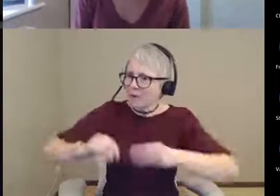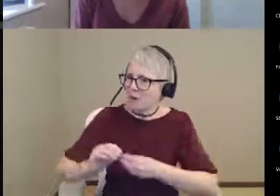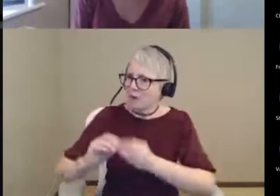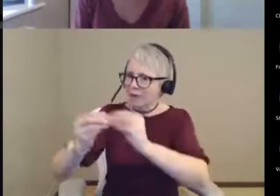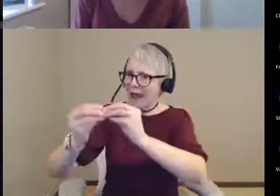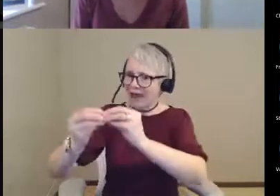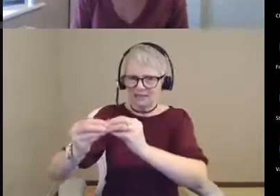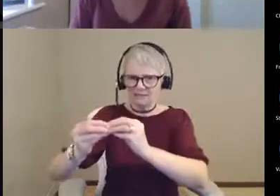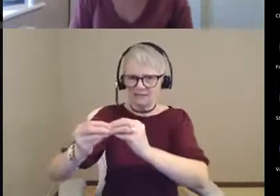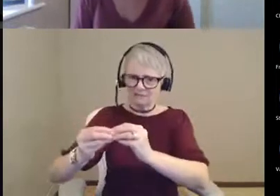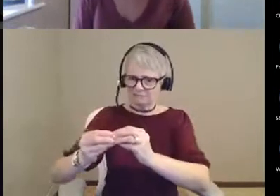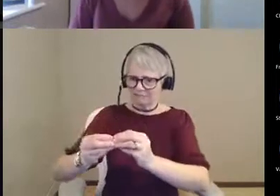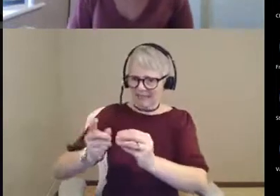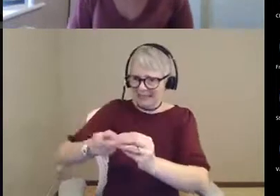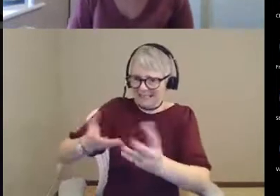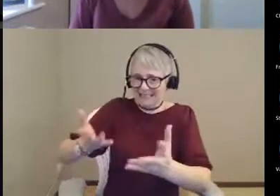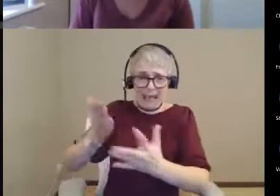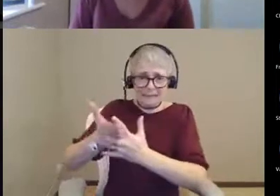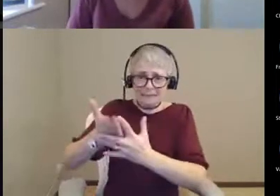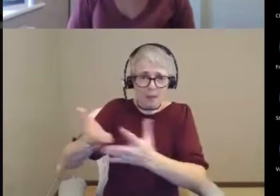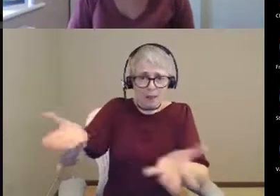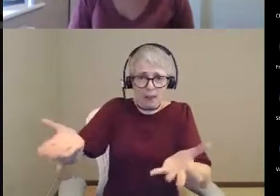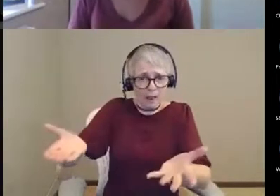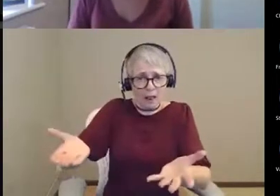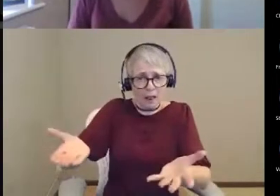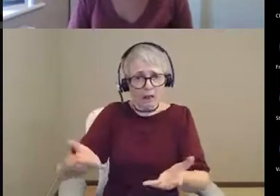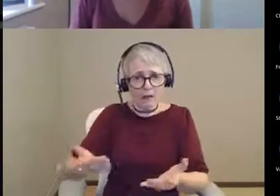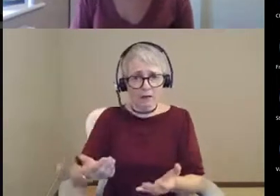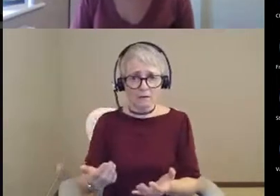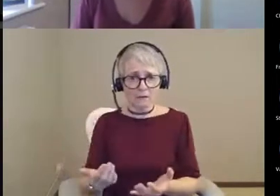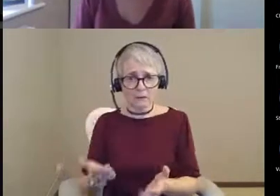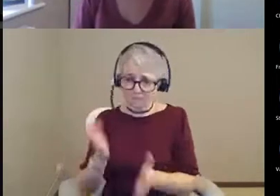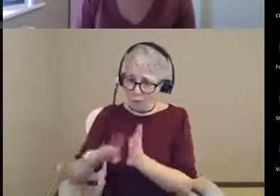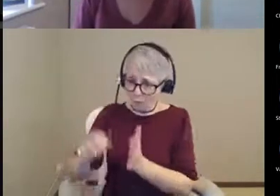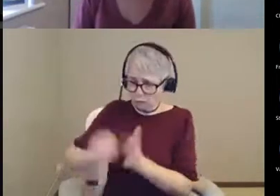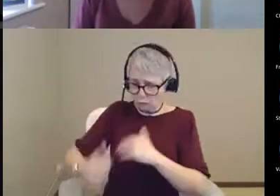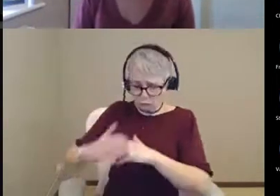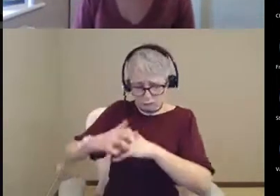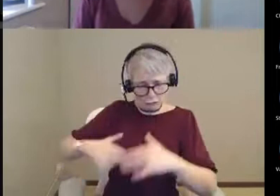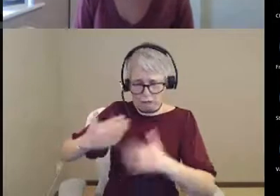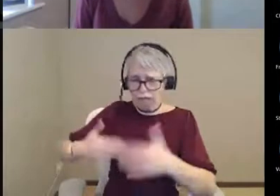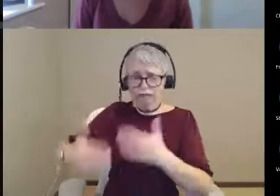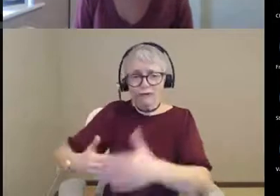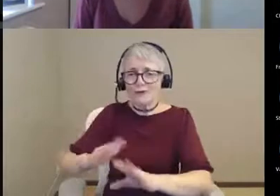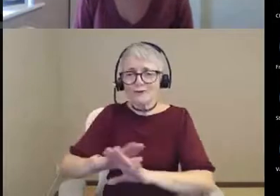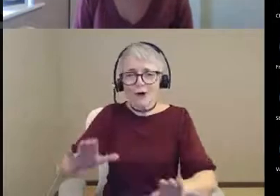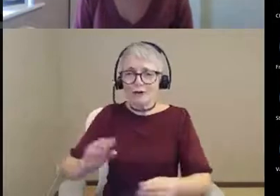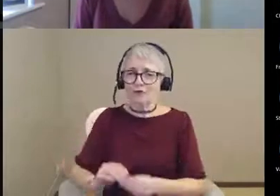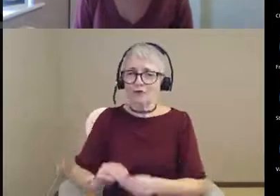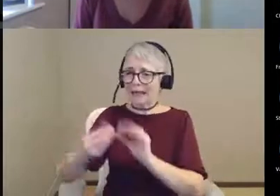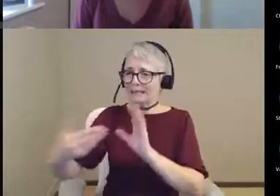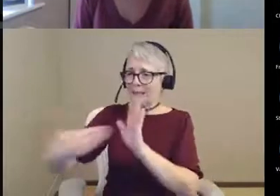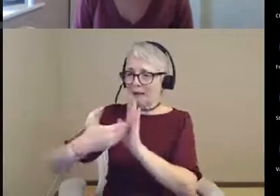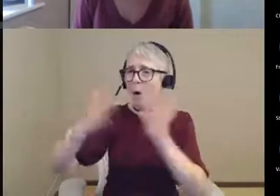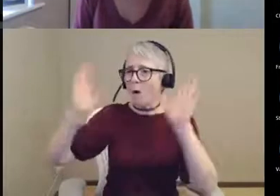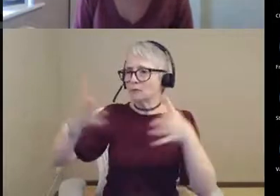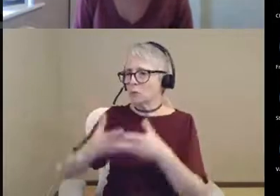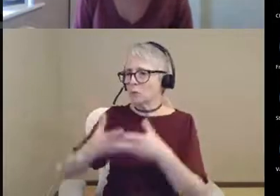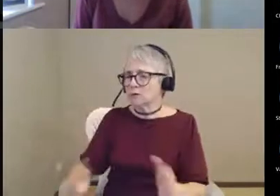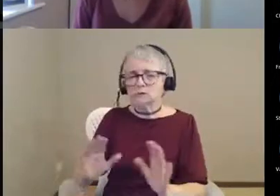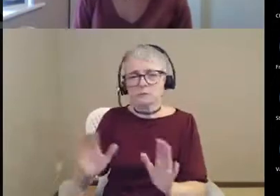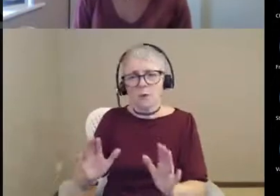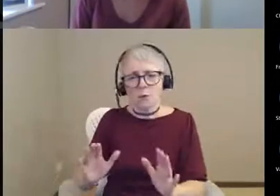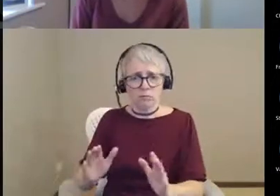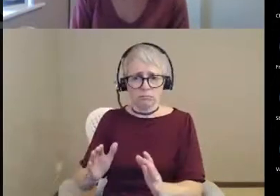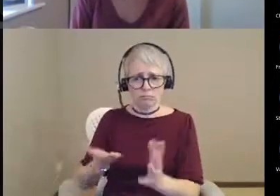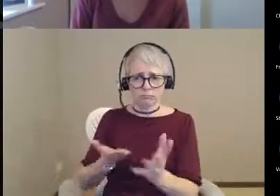is just accessible as the default. And that for me is that, you know, like you're not creating barriers for people, you're allowing everyone the